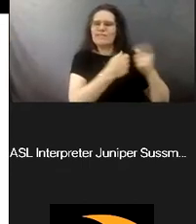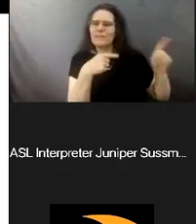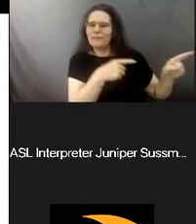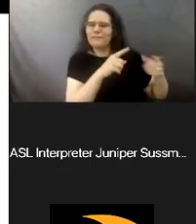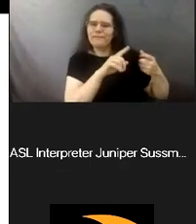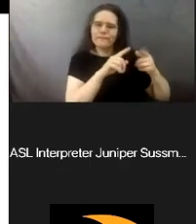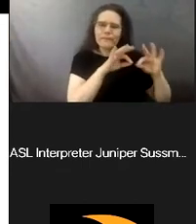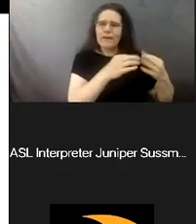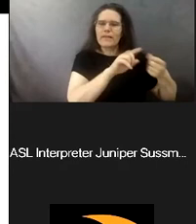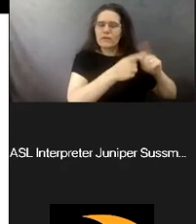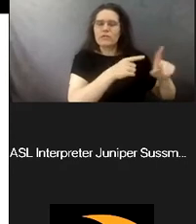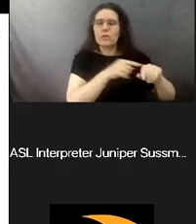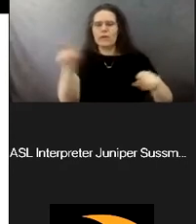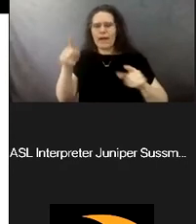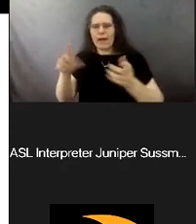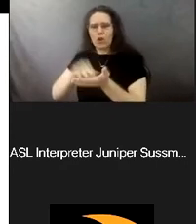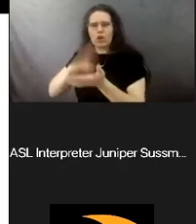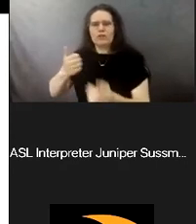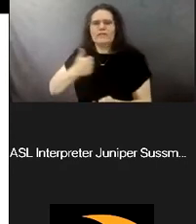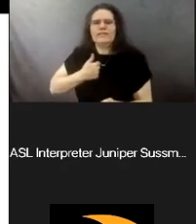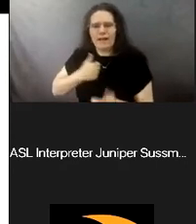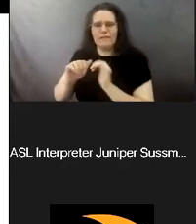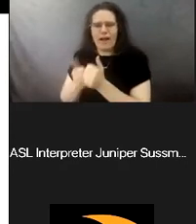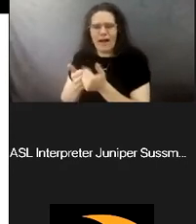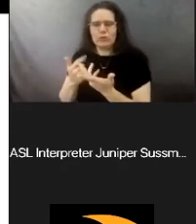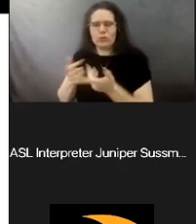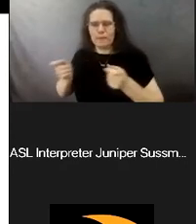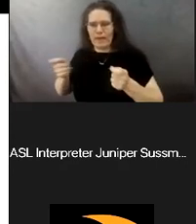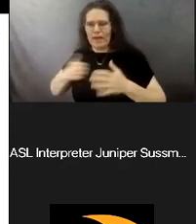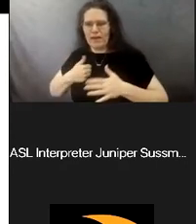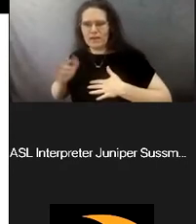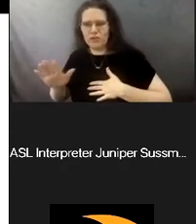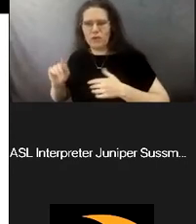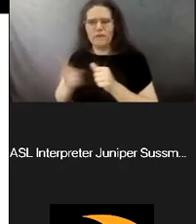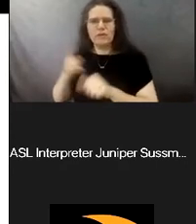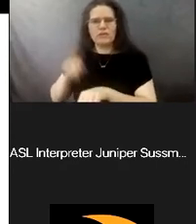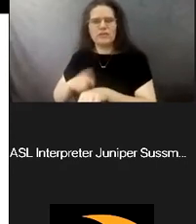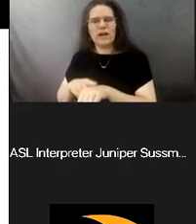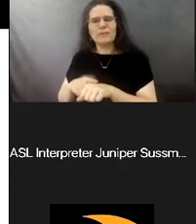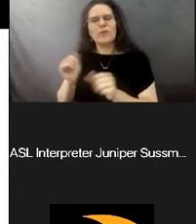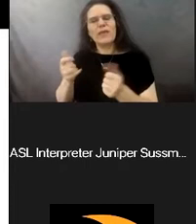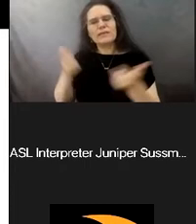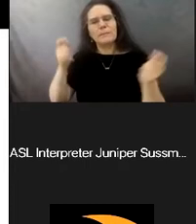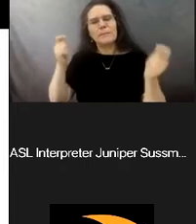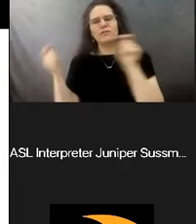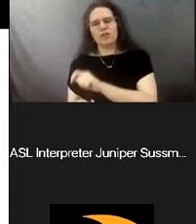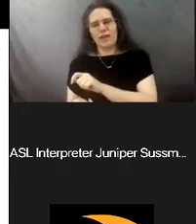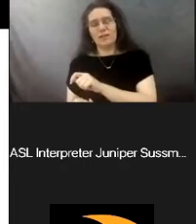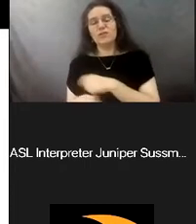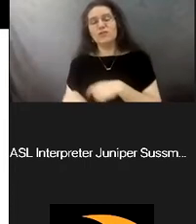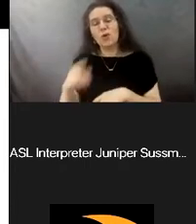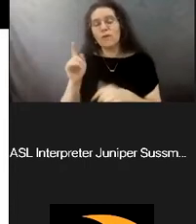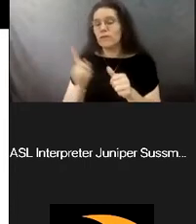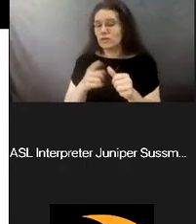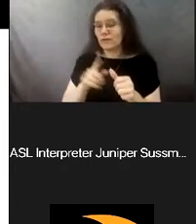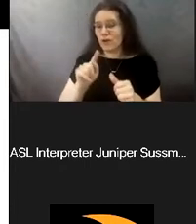might be, and a lot of times is your provider. So I think the biggest thing is Tamara definitely needs an advocate. She